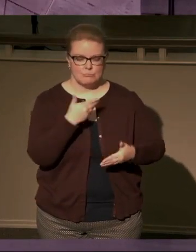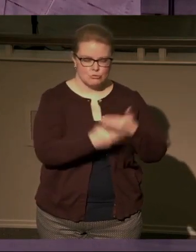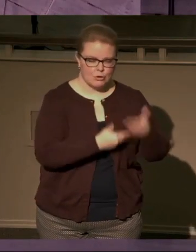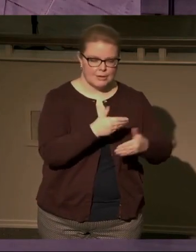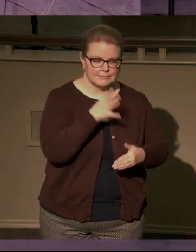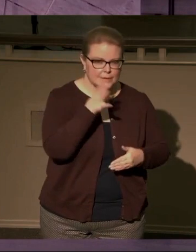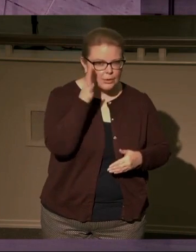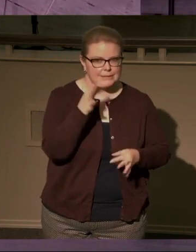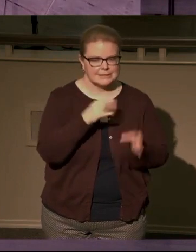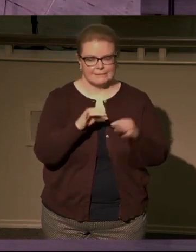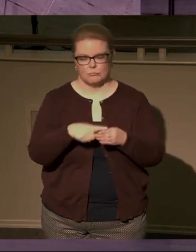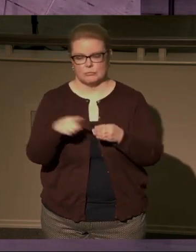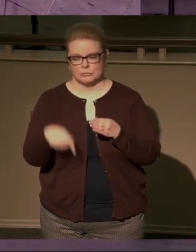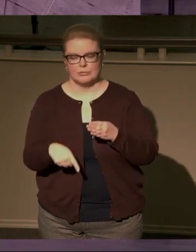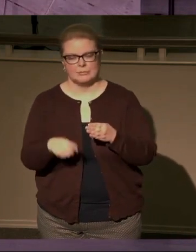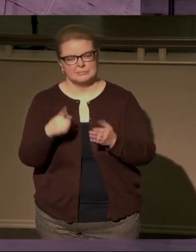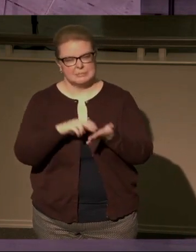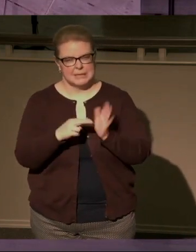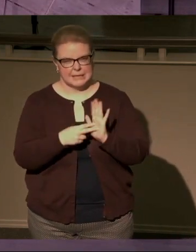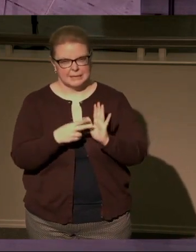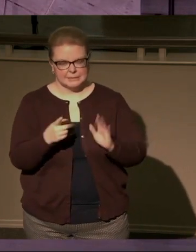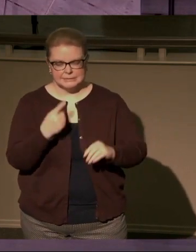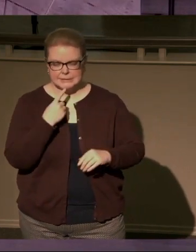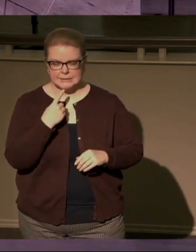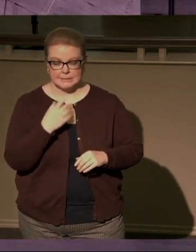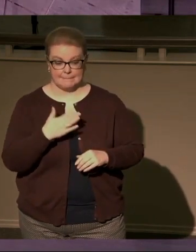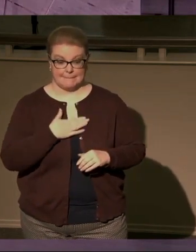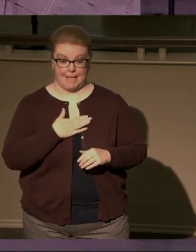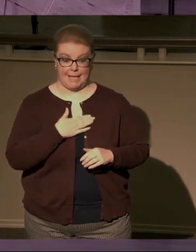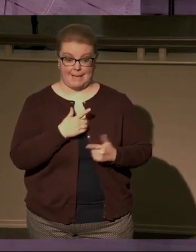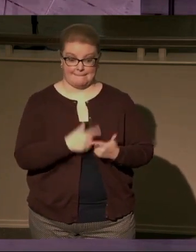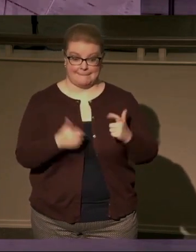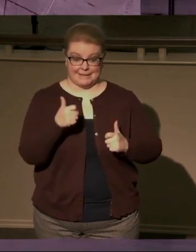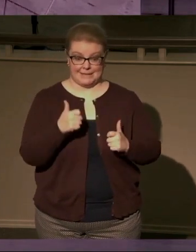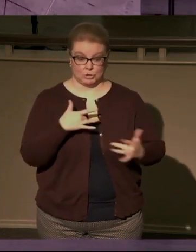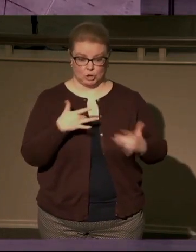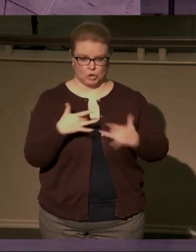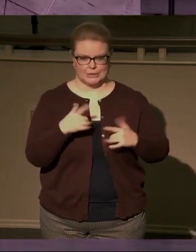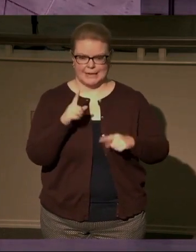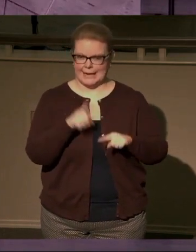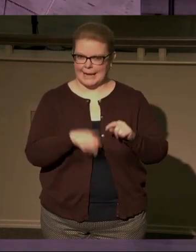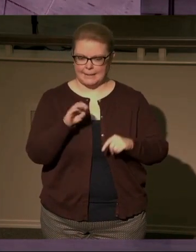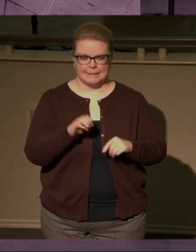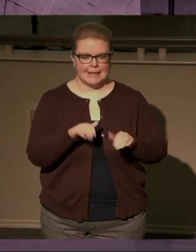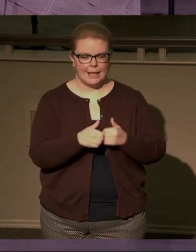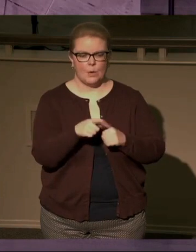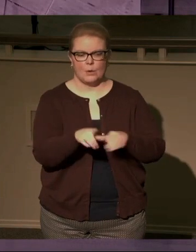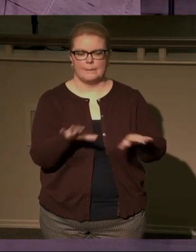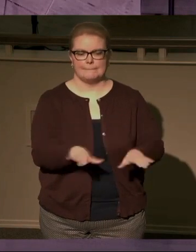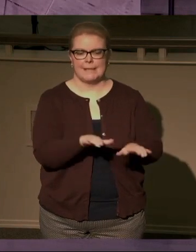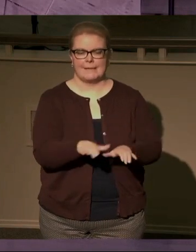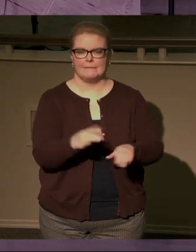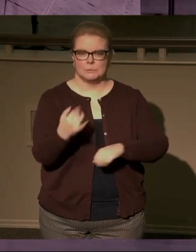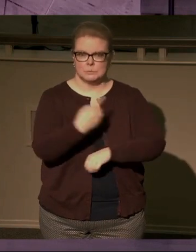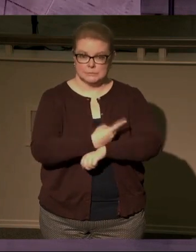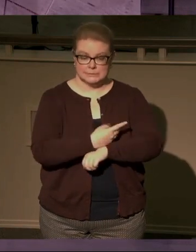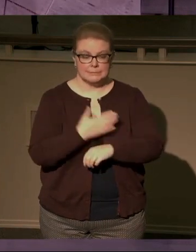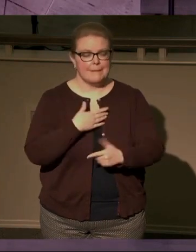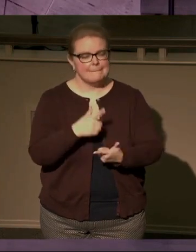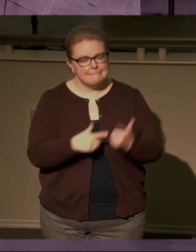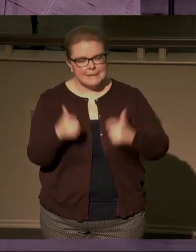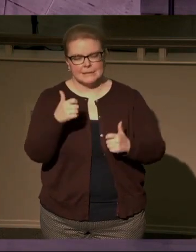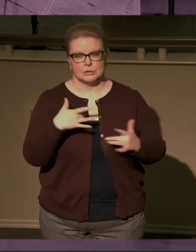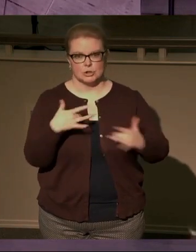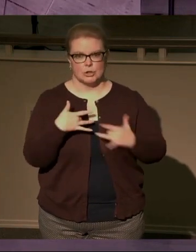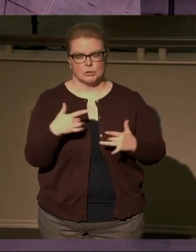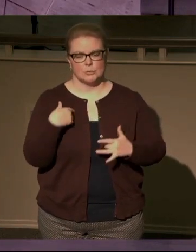what he means, my biggest concern cannot be that my kid behaves today. My biggest concern has to be that we